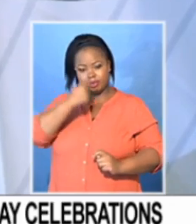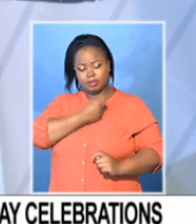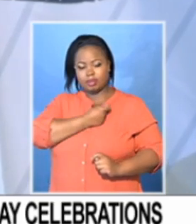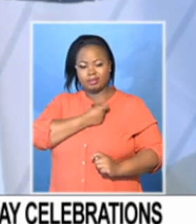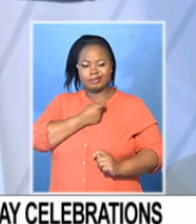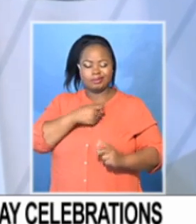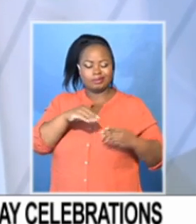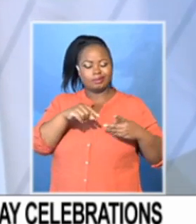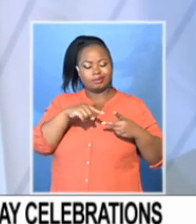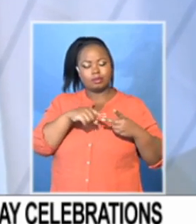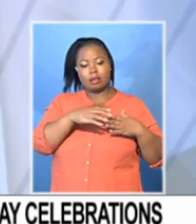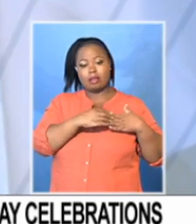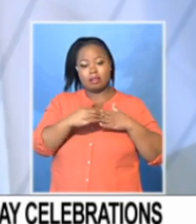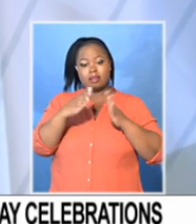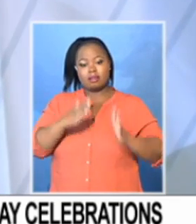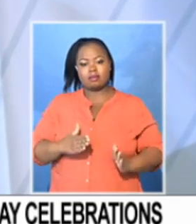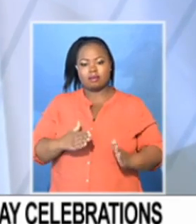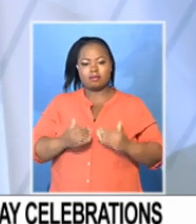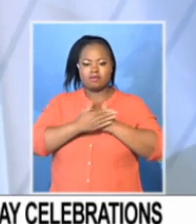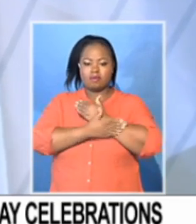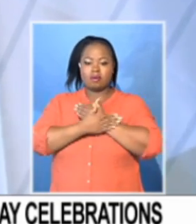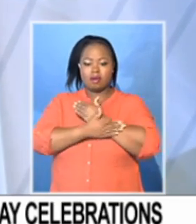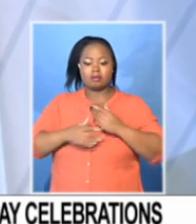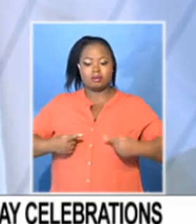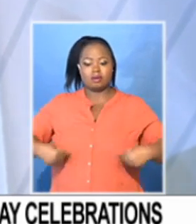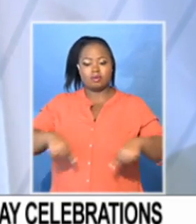and leaders of our country,